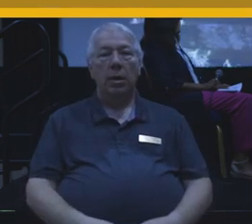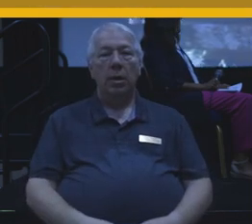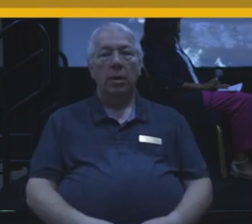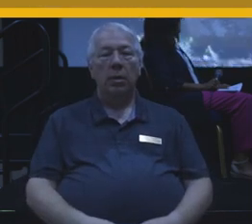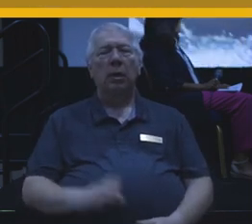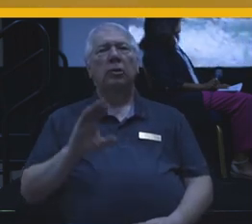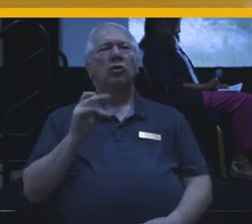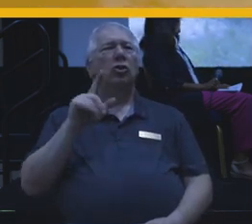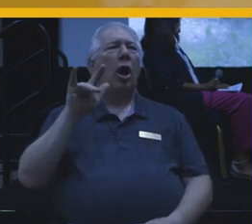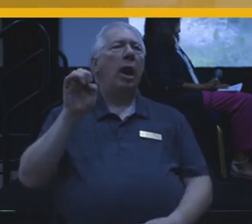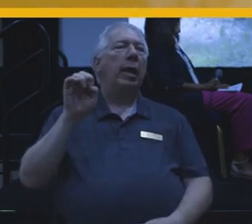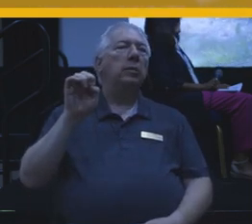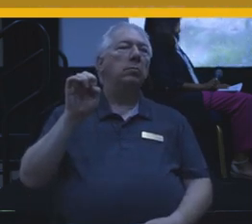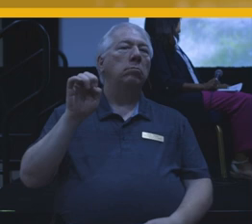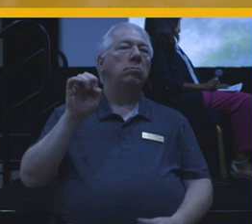Charlie!